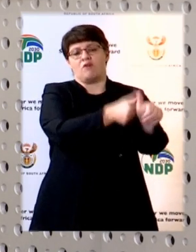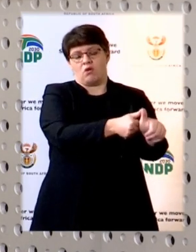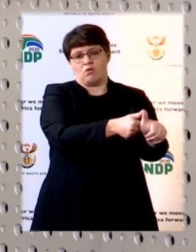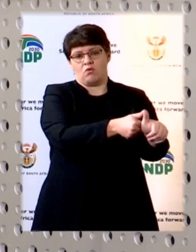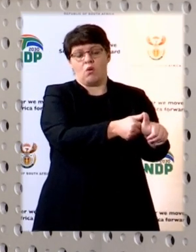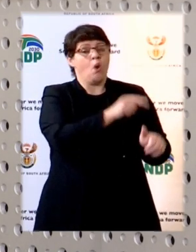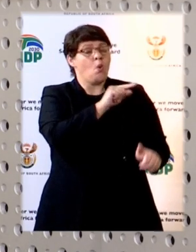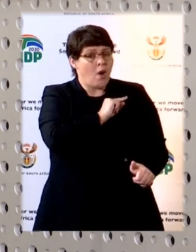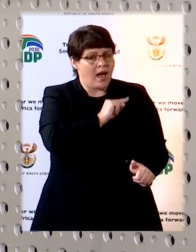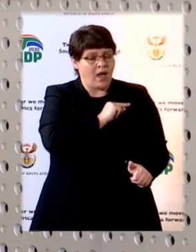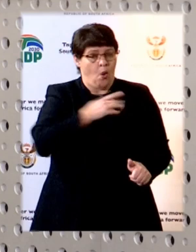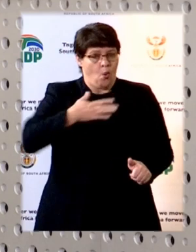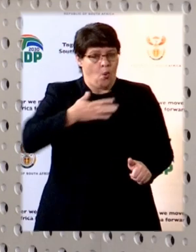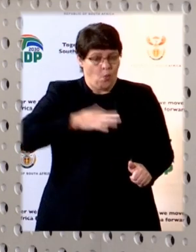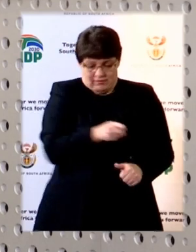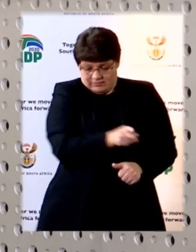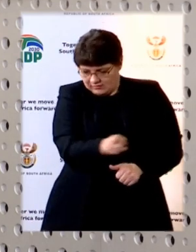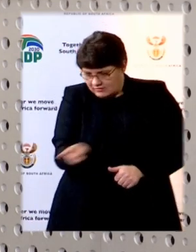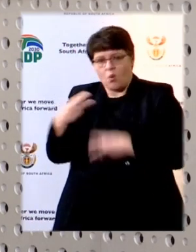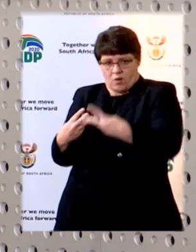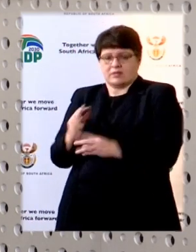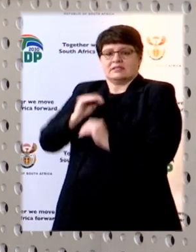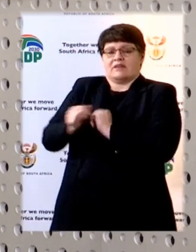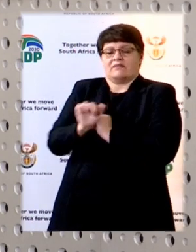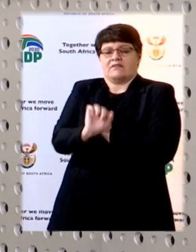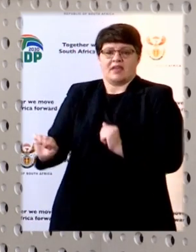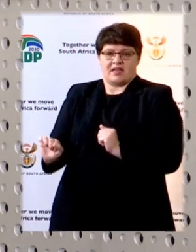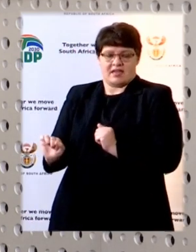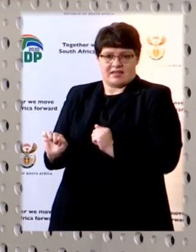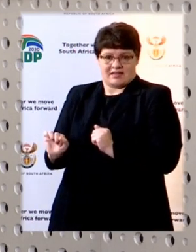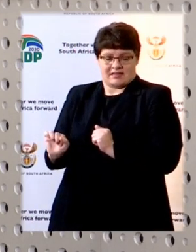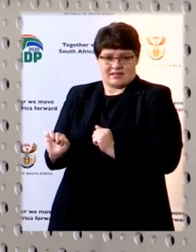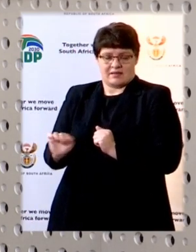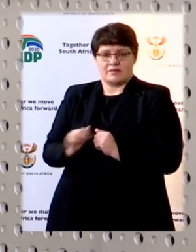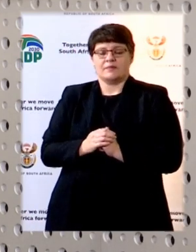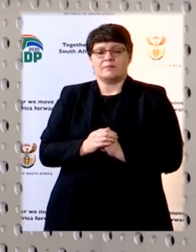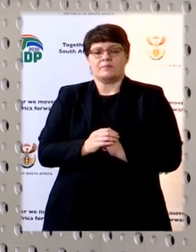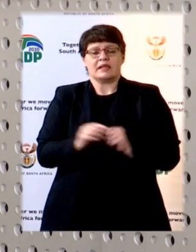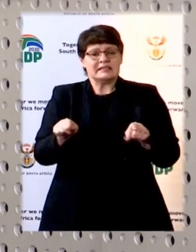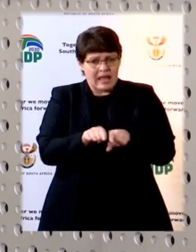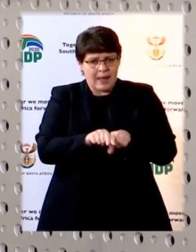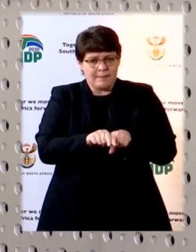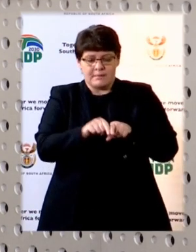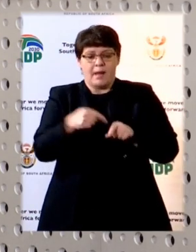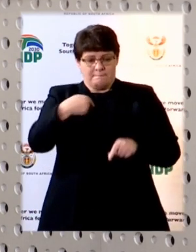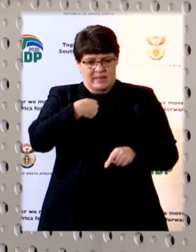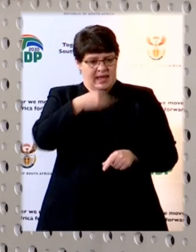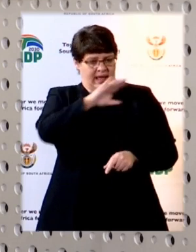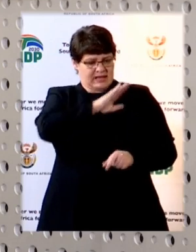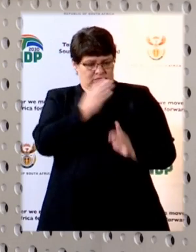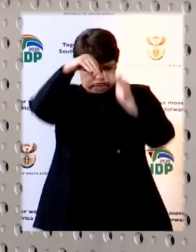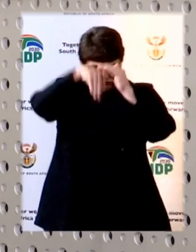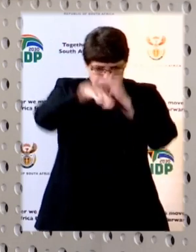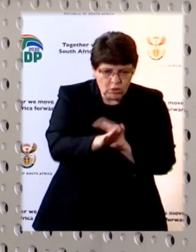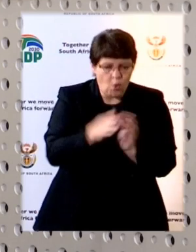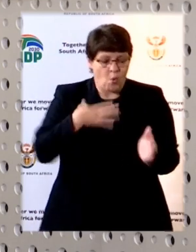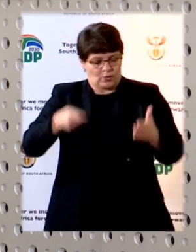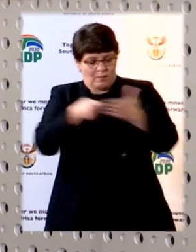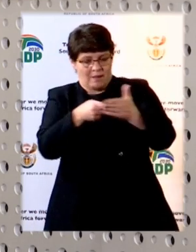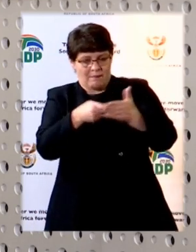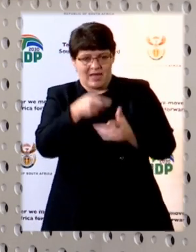order to protect the health and safety of workers and the members of the public who enter the workplaces or are